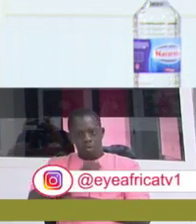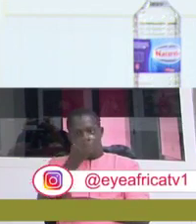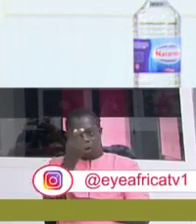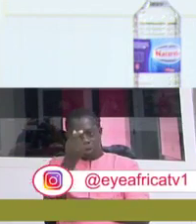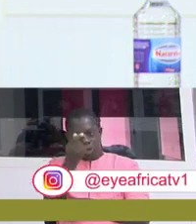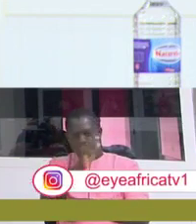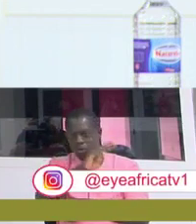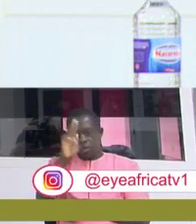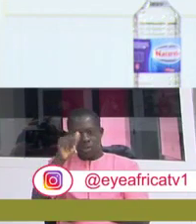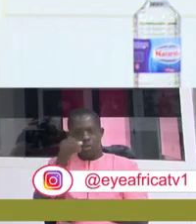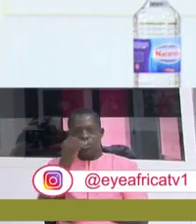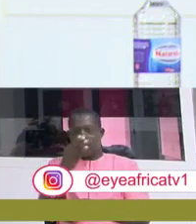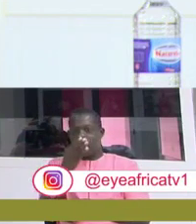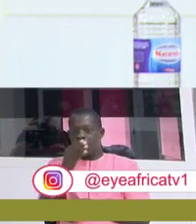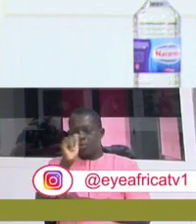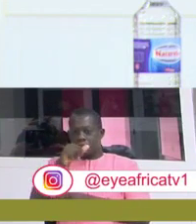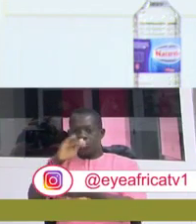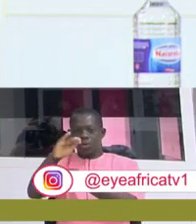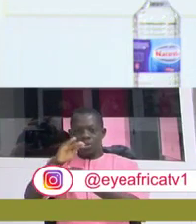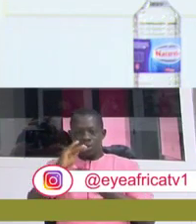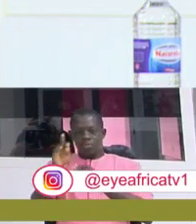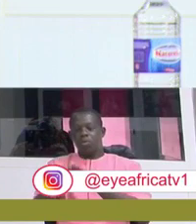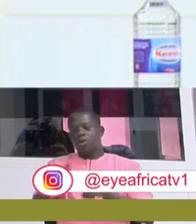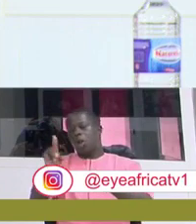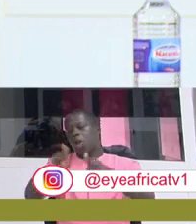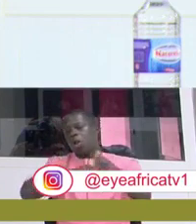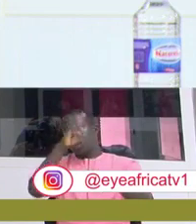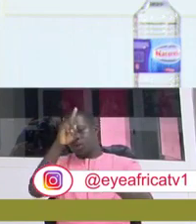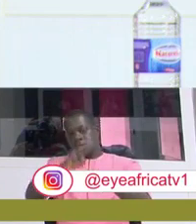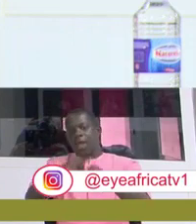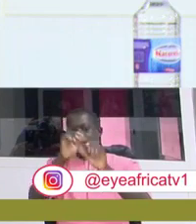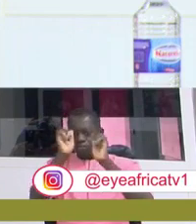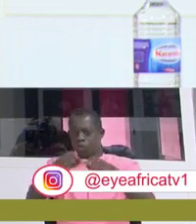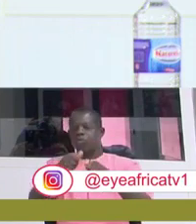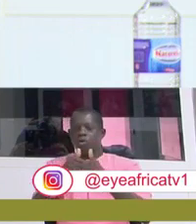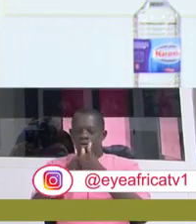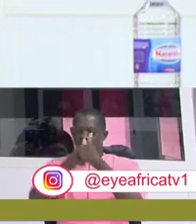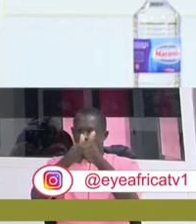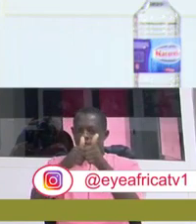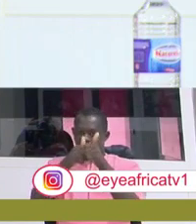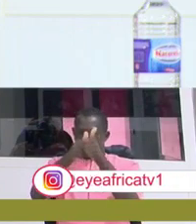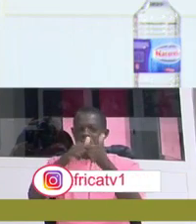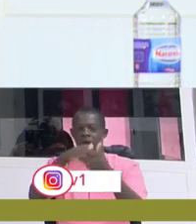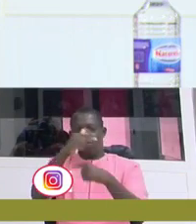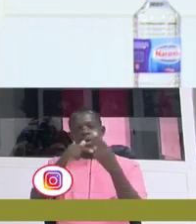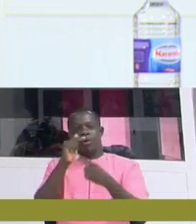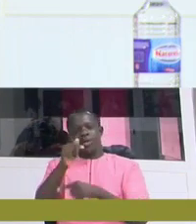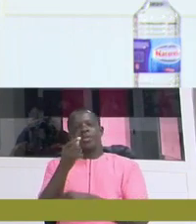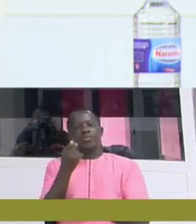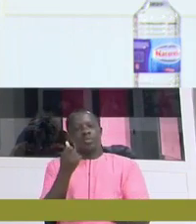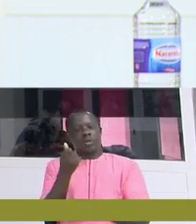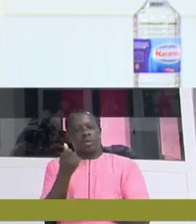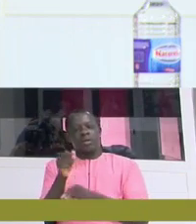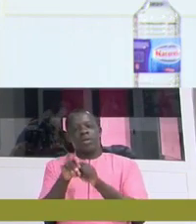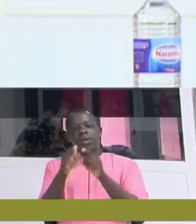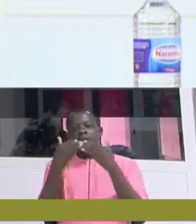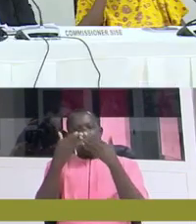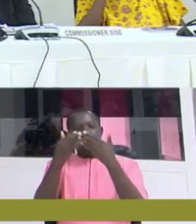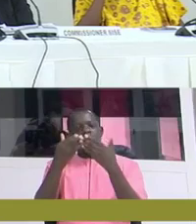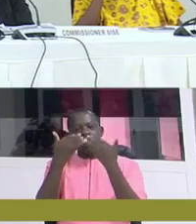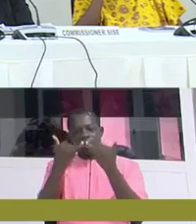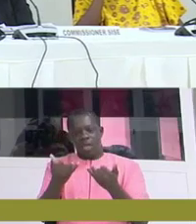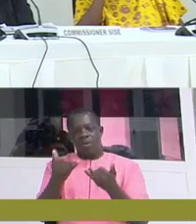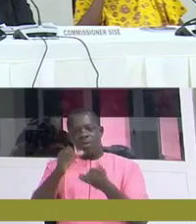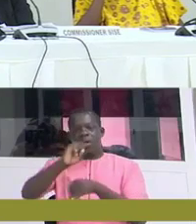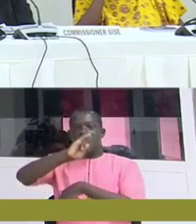that you will not have it. Ebe mele nyum kwenye normal. But you will follow this issue for a very long time. Jalamang. I said to him, but now Jalamang. Uto mako ni